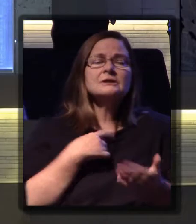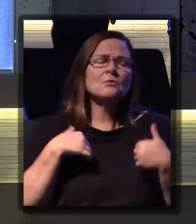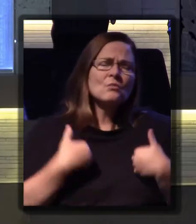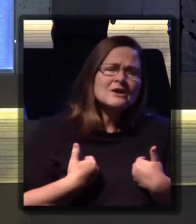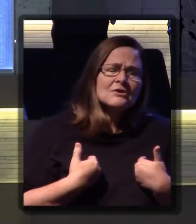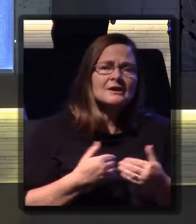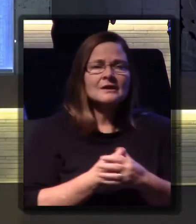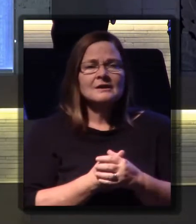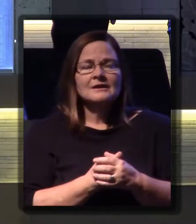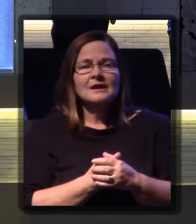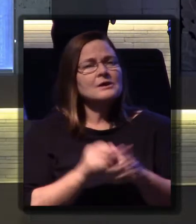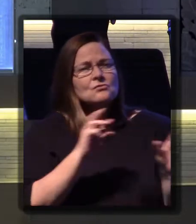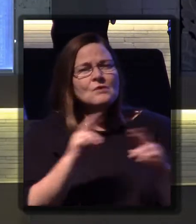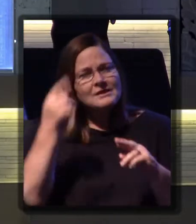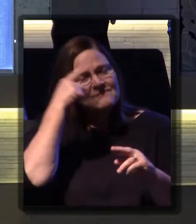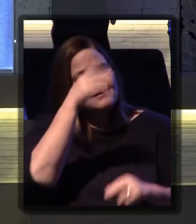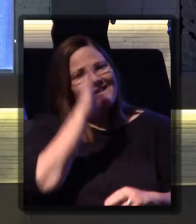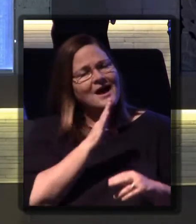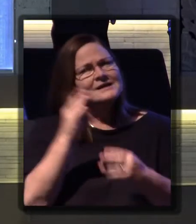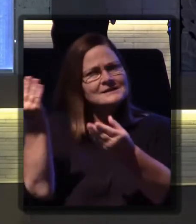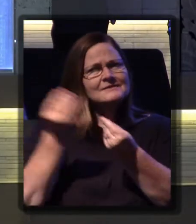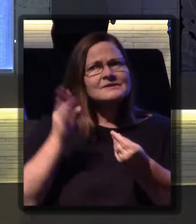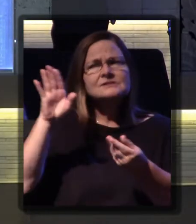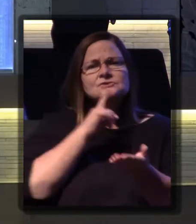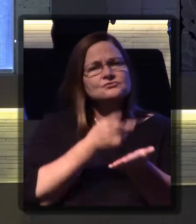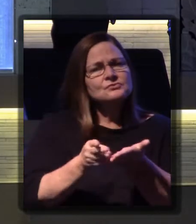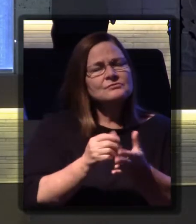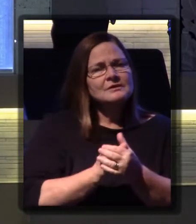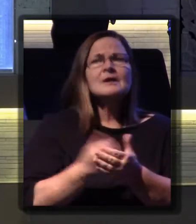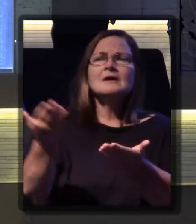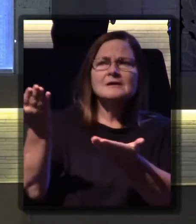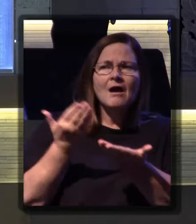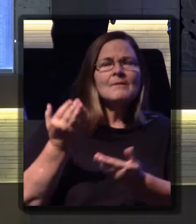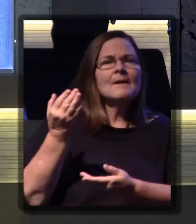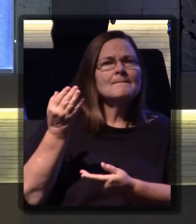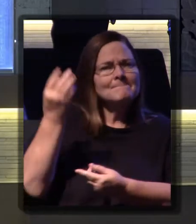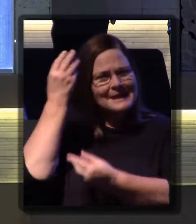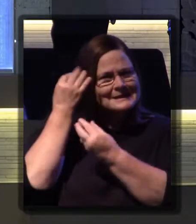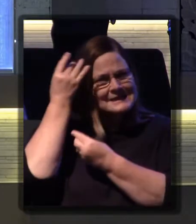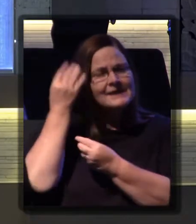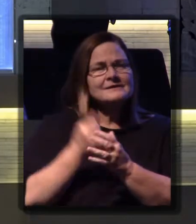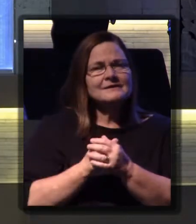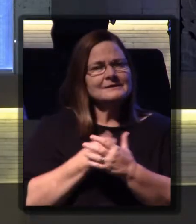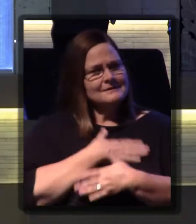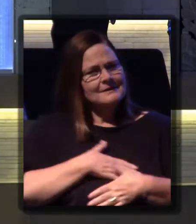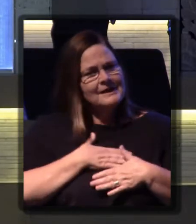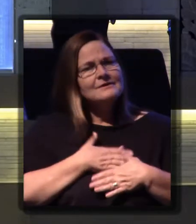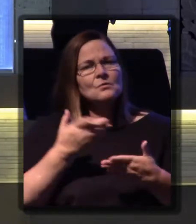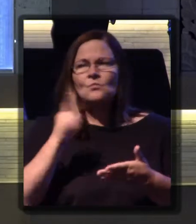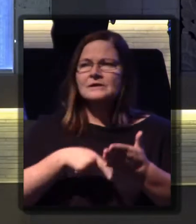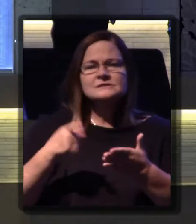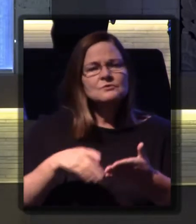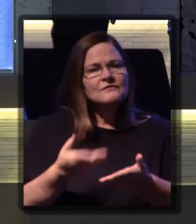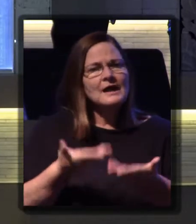us. It's here for all those who are thirsty and weary and ready for God to give us